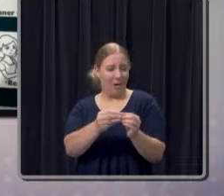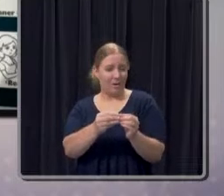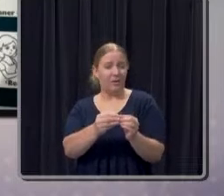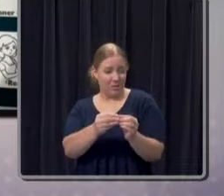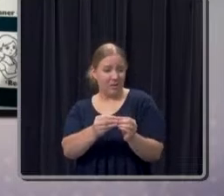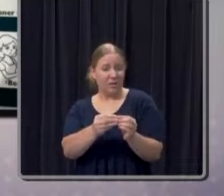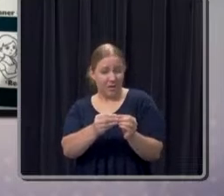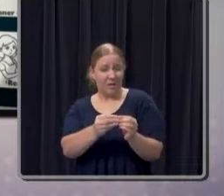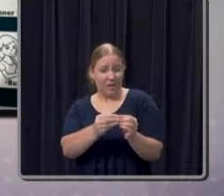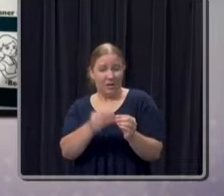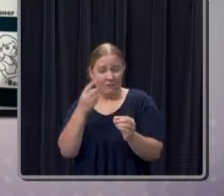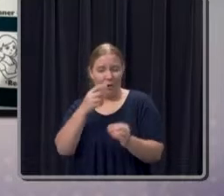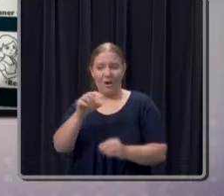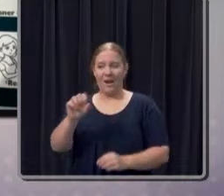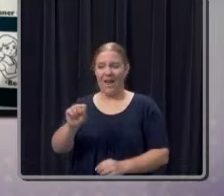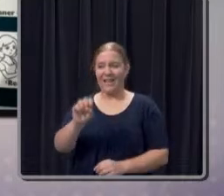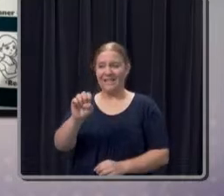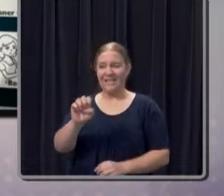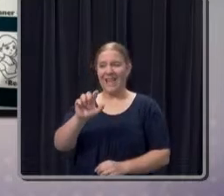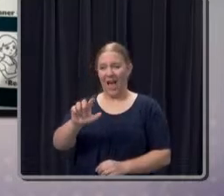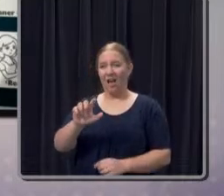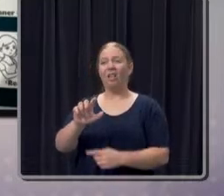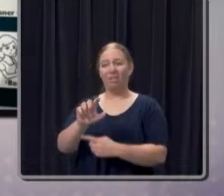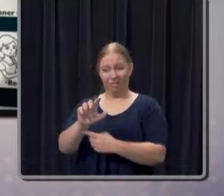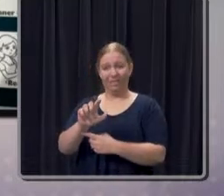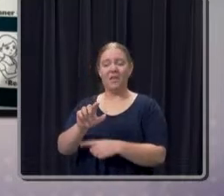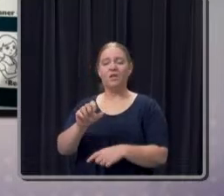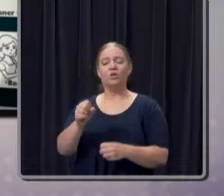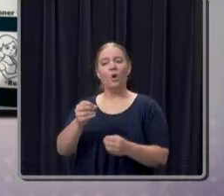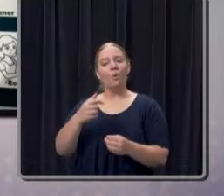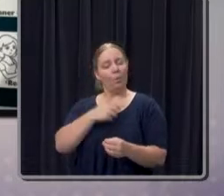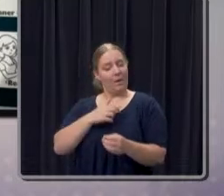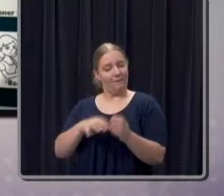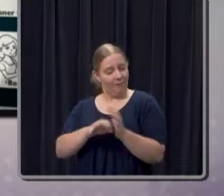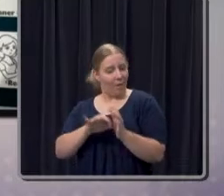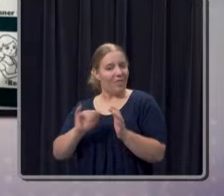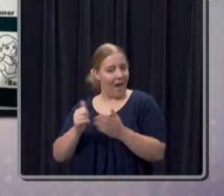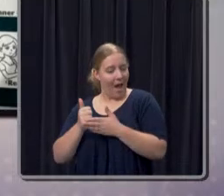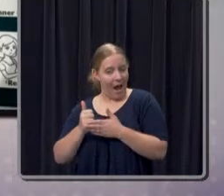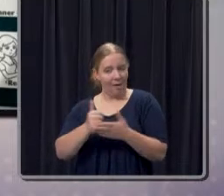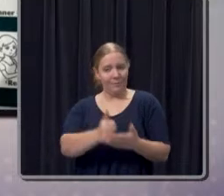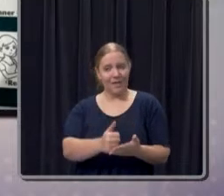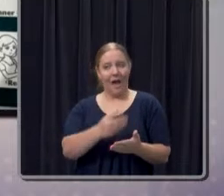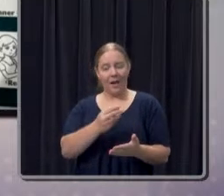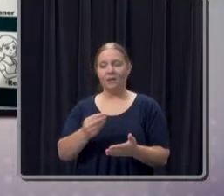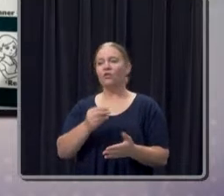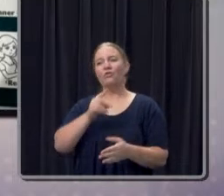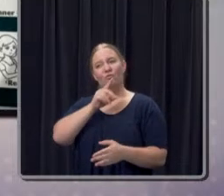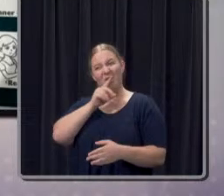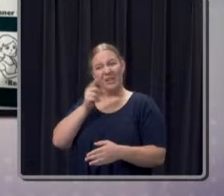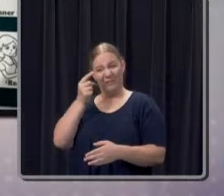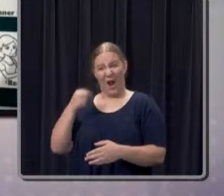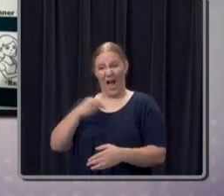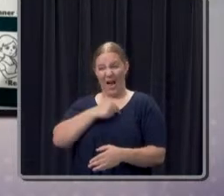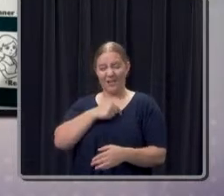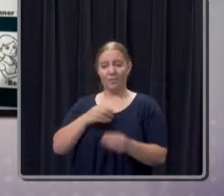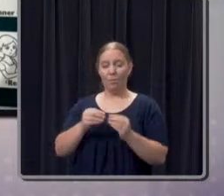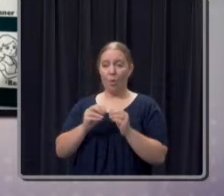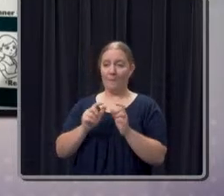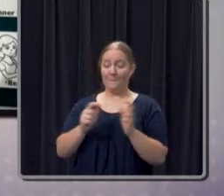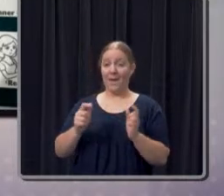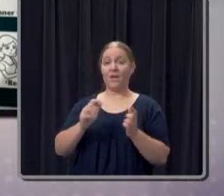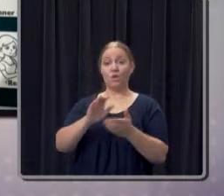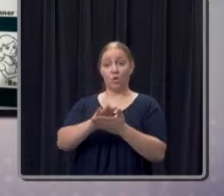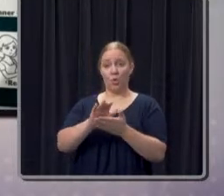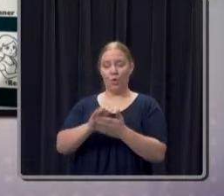more in that SEL arena. And so we've found that to be helpful, and really for us, as one of the larger schools, we